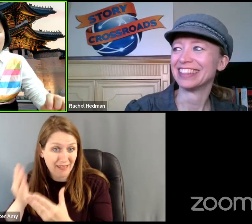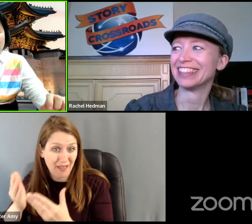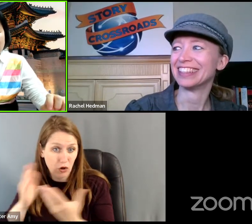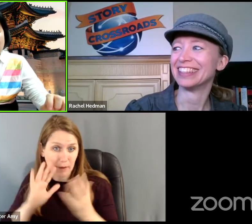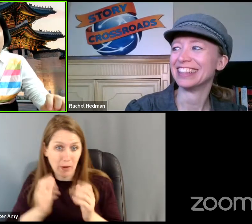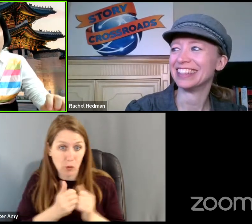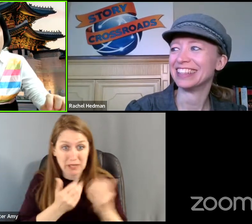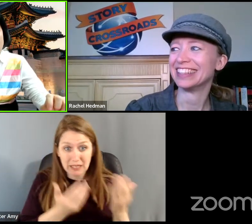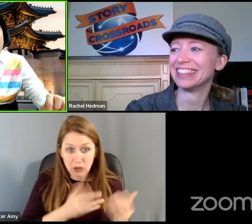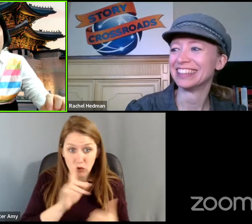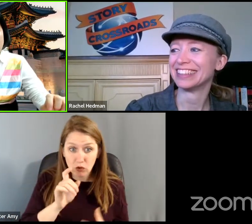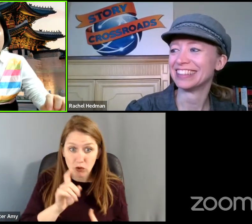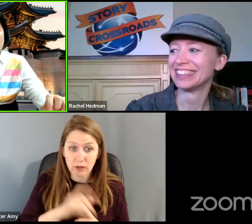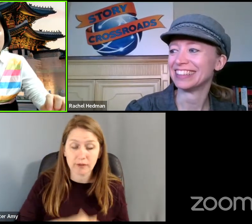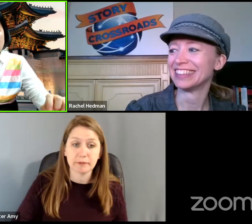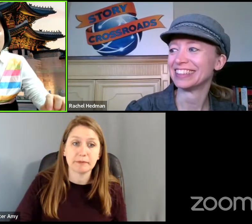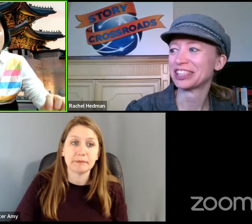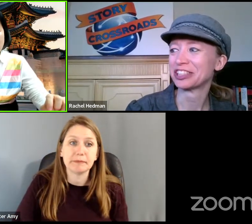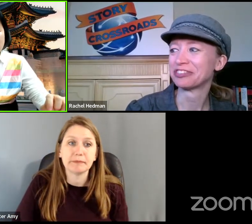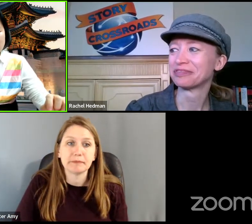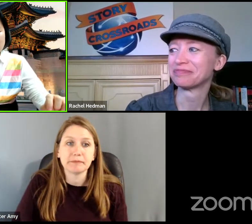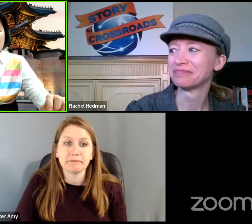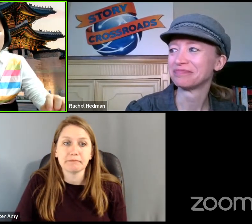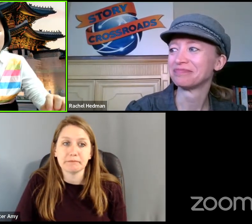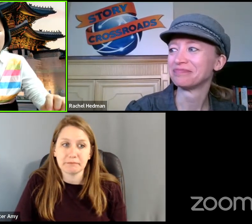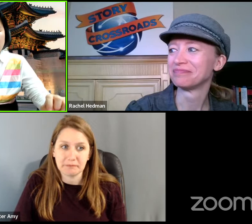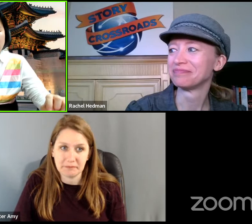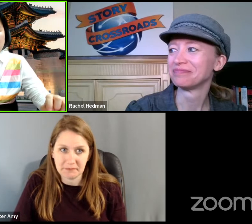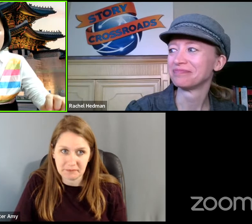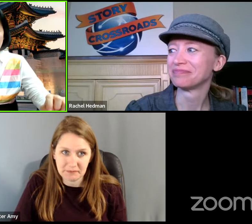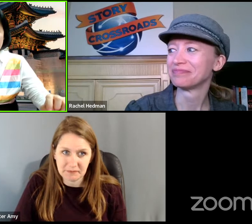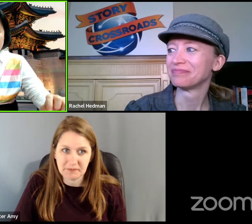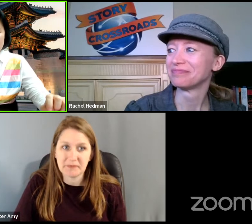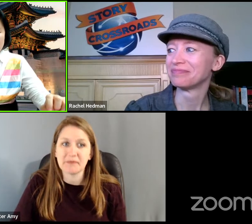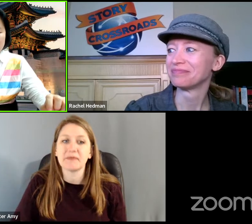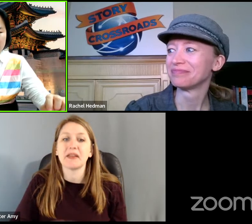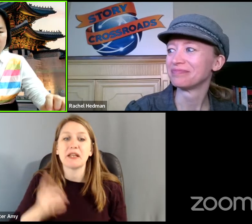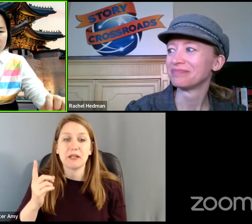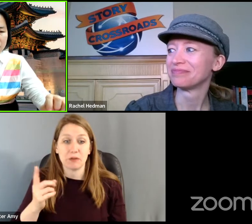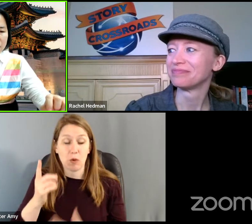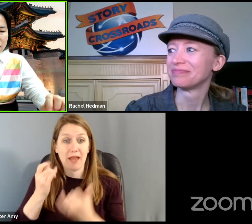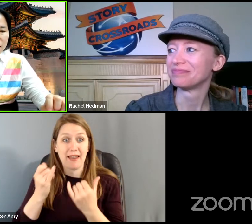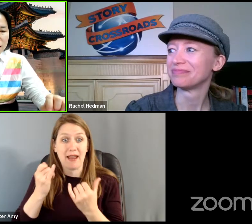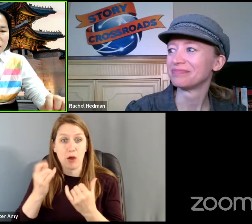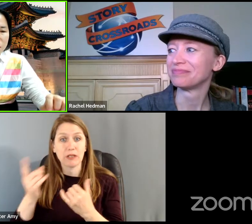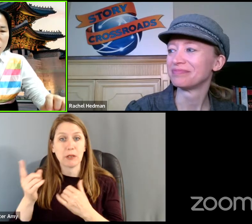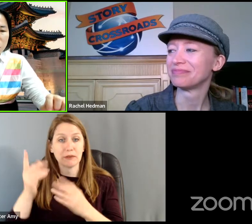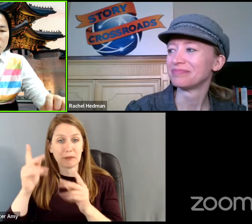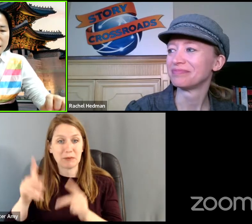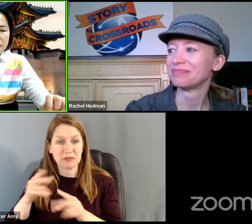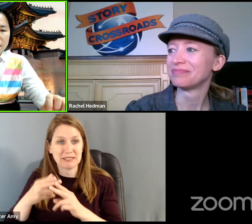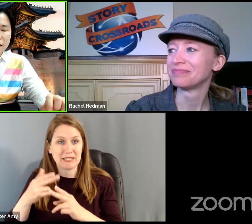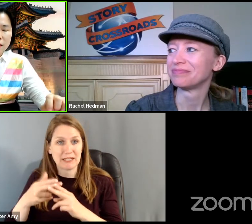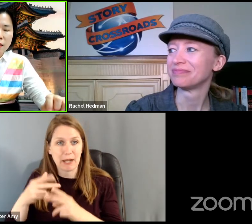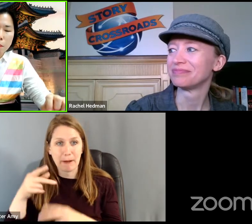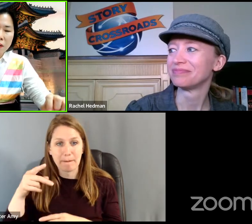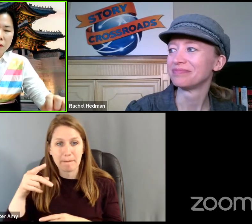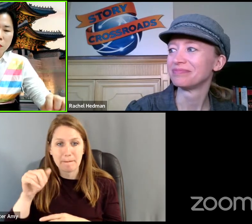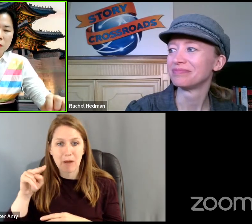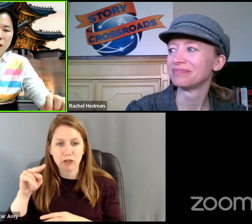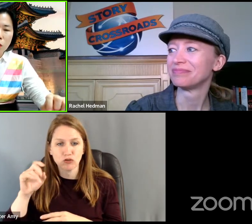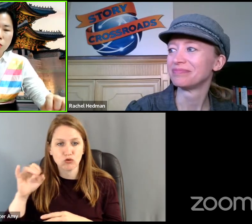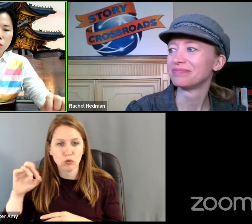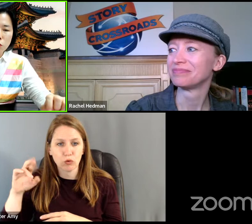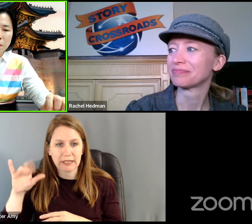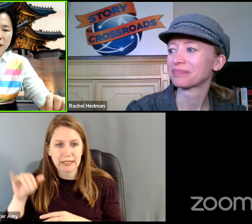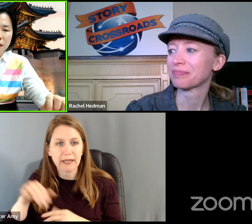Before modern times, there was a genre called Panzuri. The solo singer